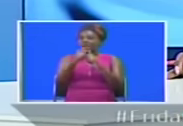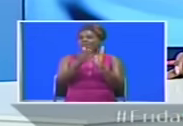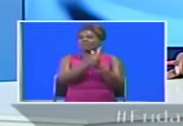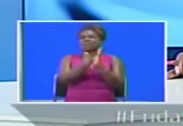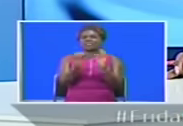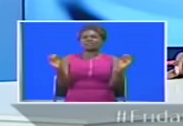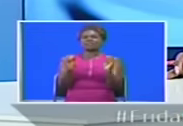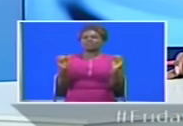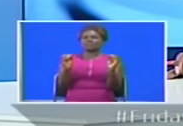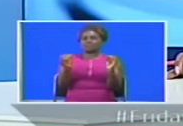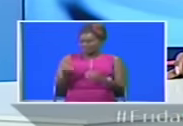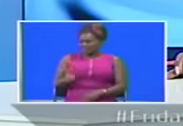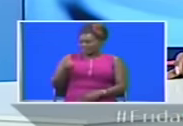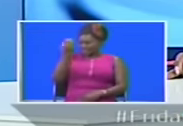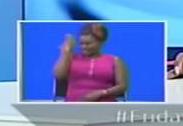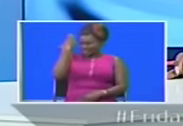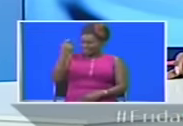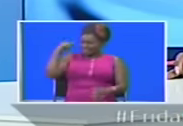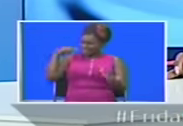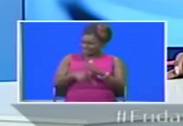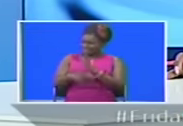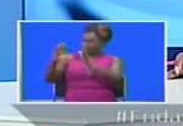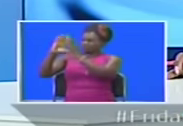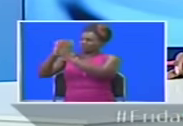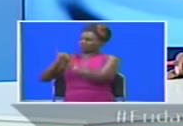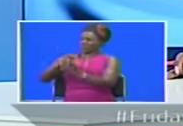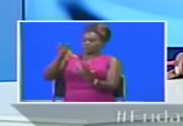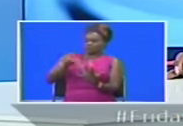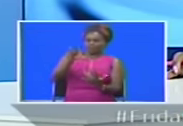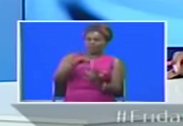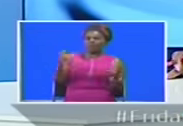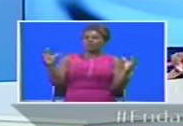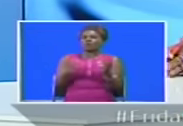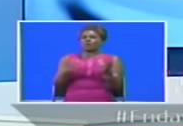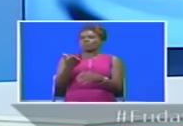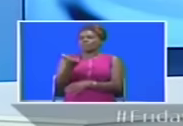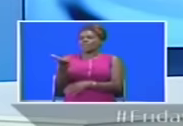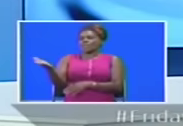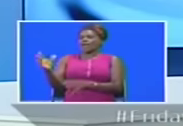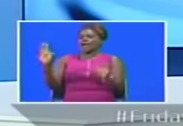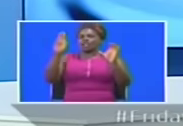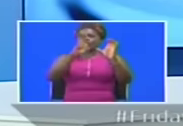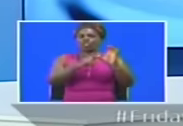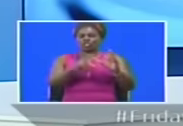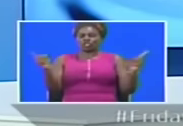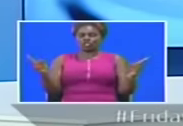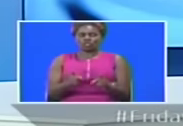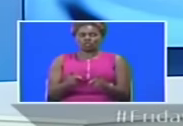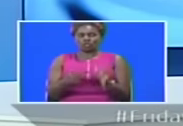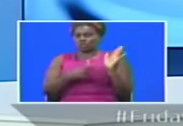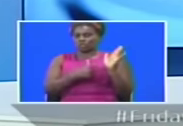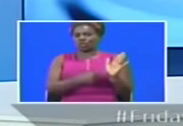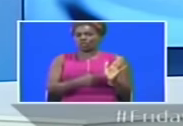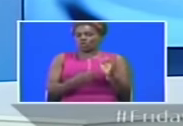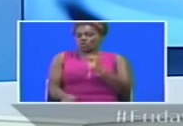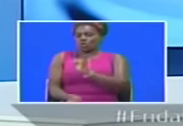just to try and get this whole Jubilee primaries into perspective. We have our teams on the ground and they will be joining me shortly here on the show to